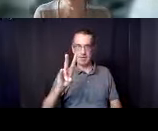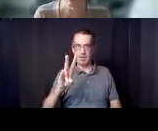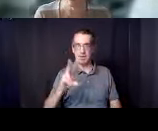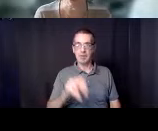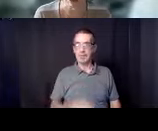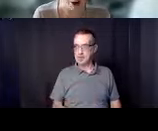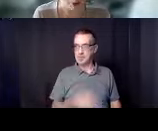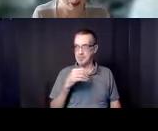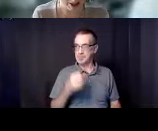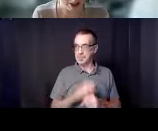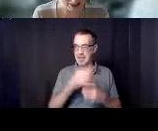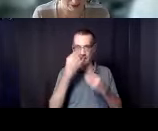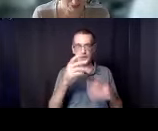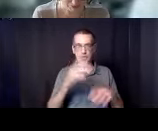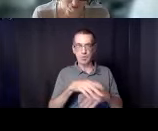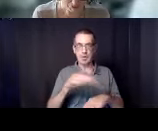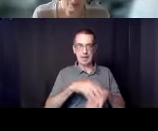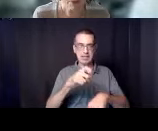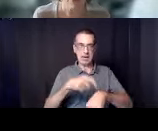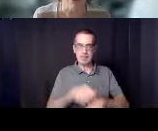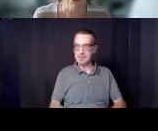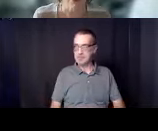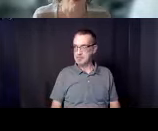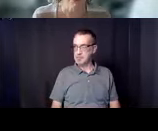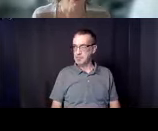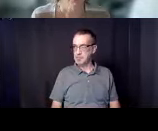we'll get information out with the exact time.